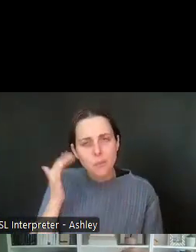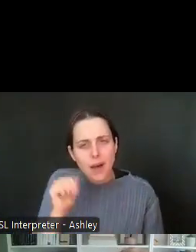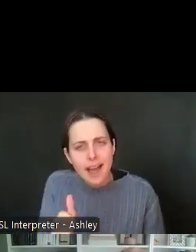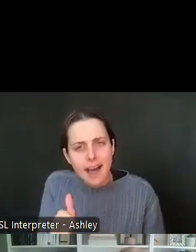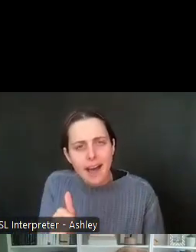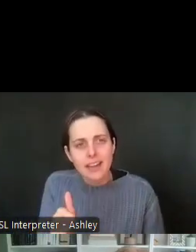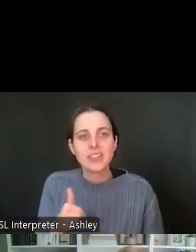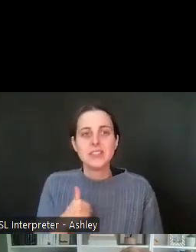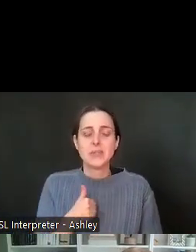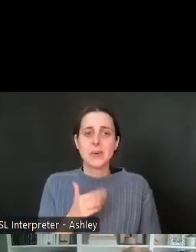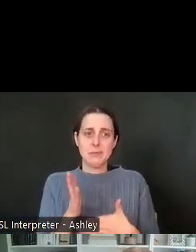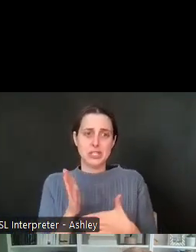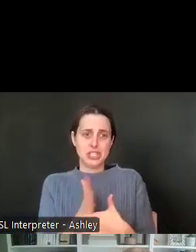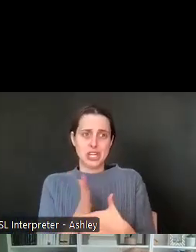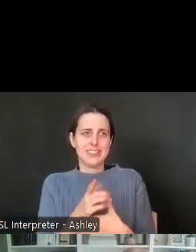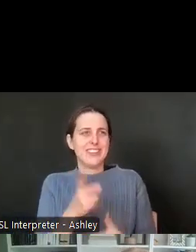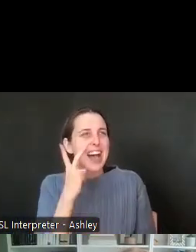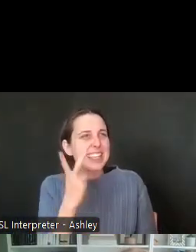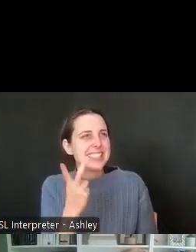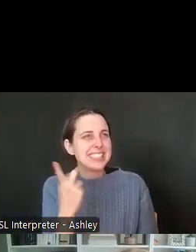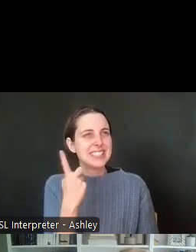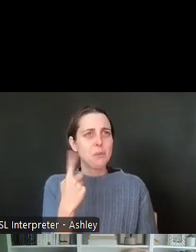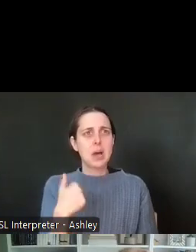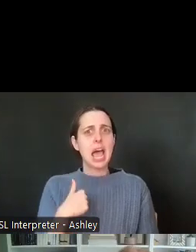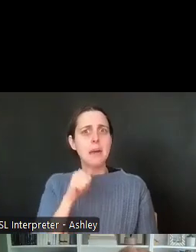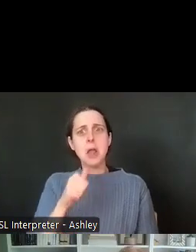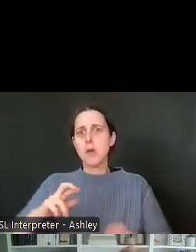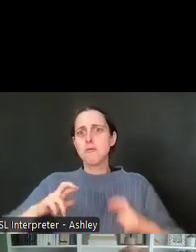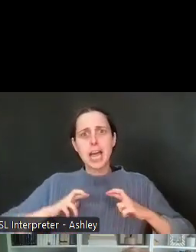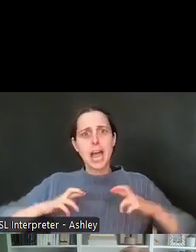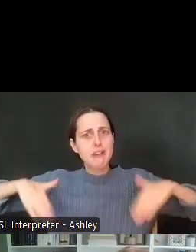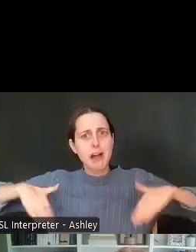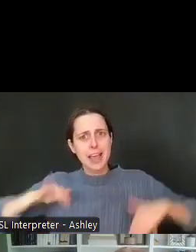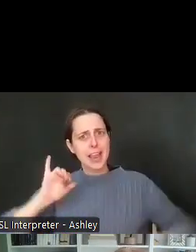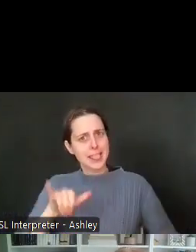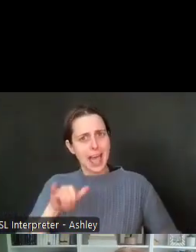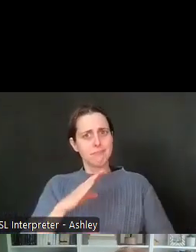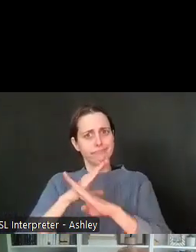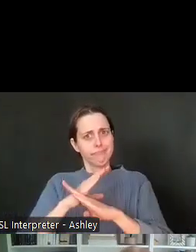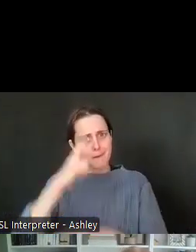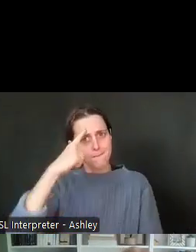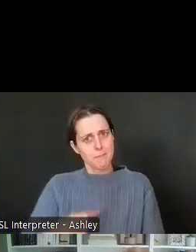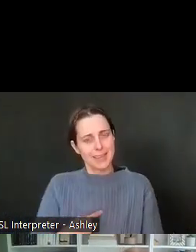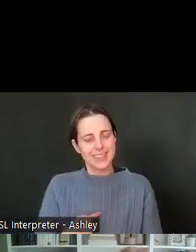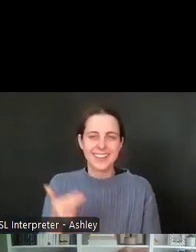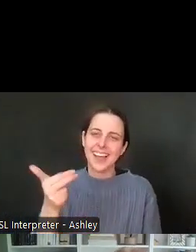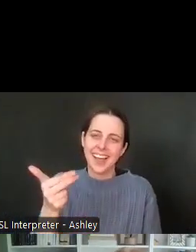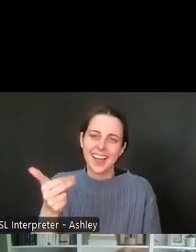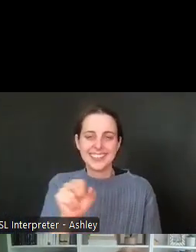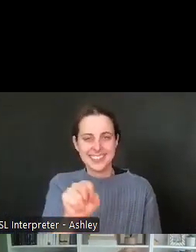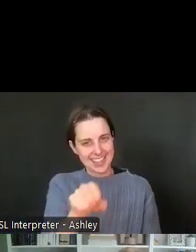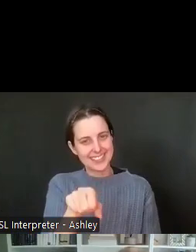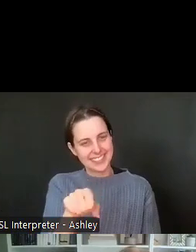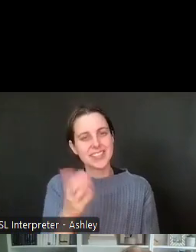being retired. I just saw pop up in chat multiple times. Yes, that's a reality, isn't it? What gets in the way? Maybe